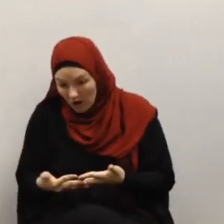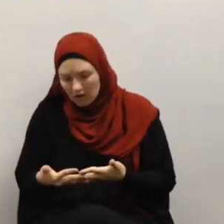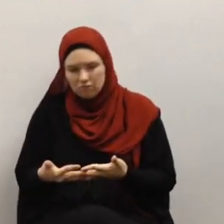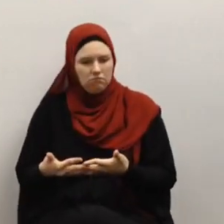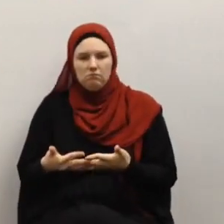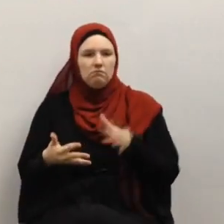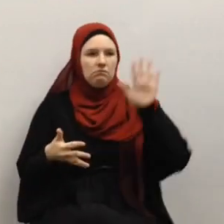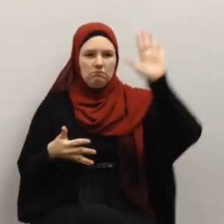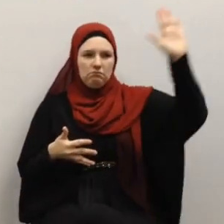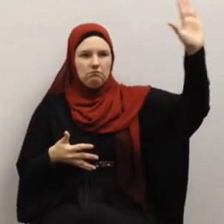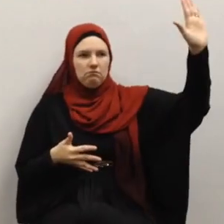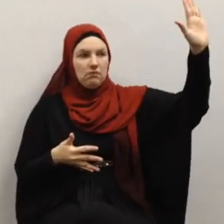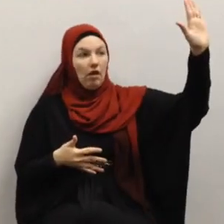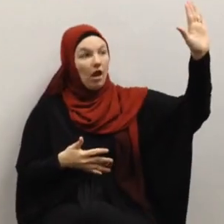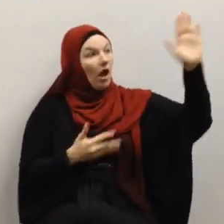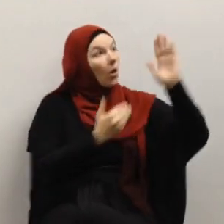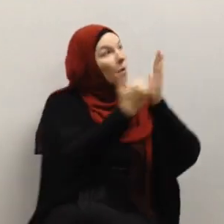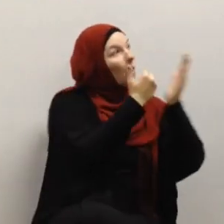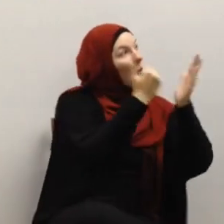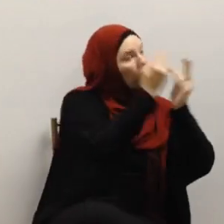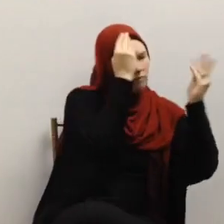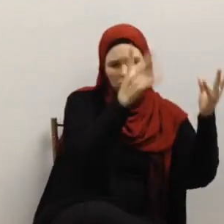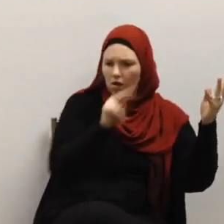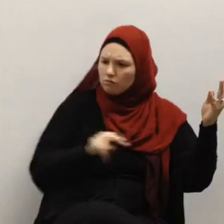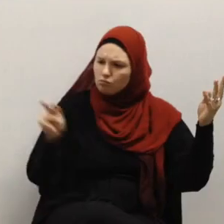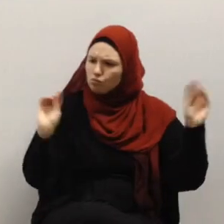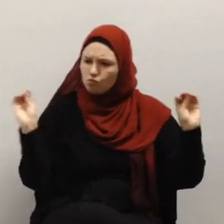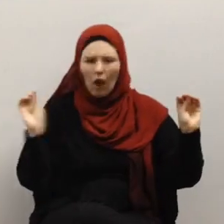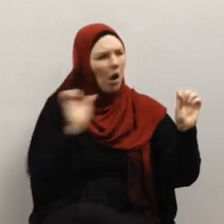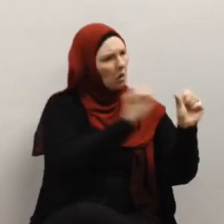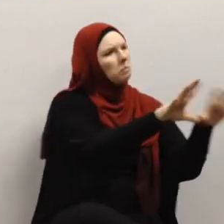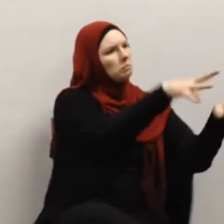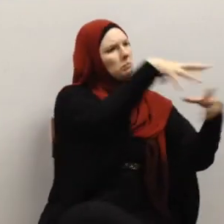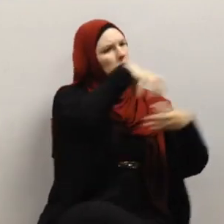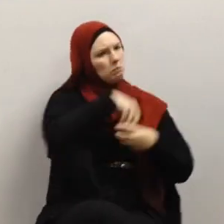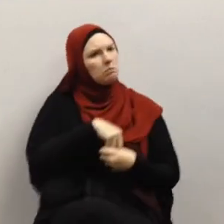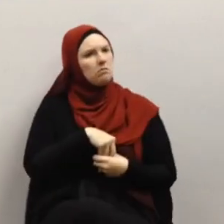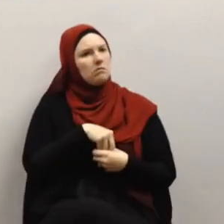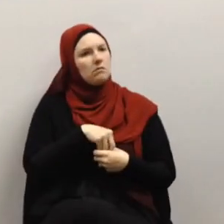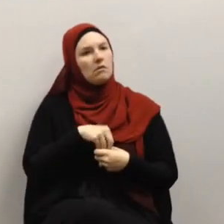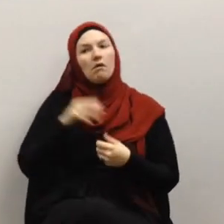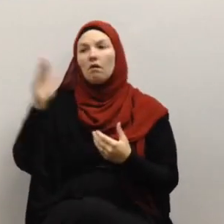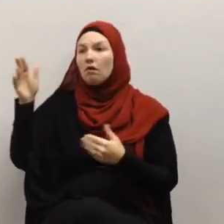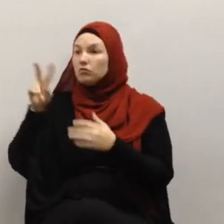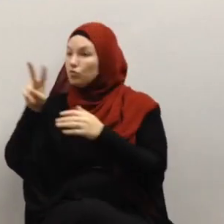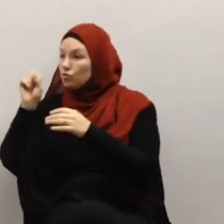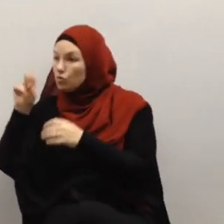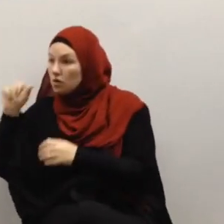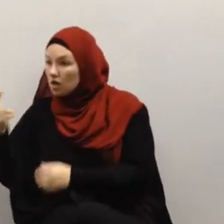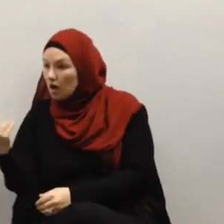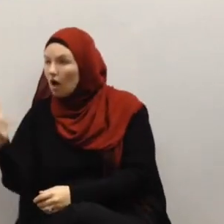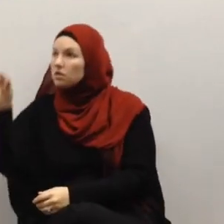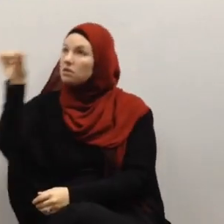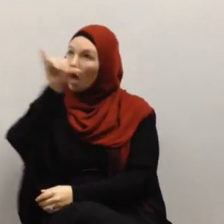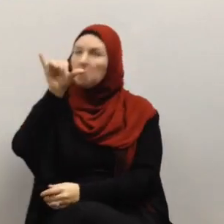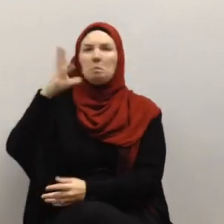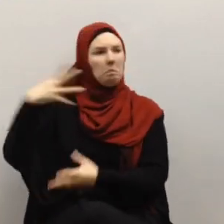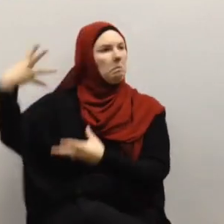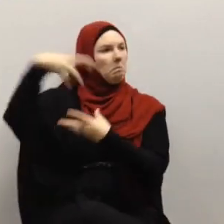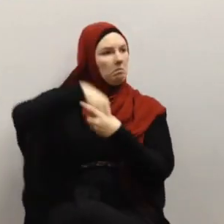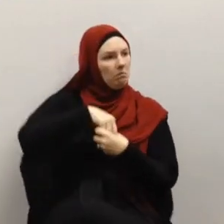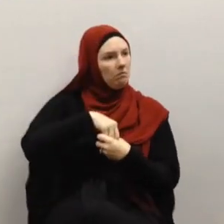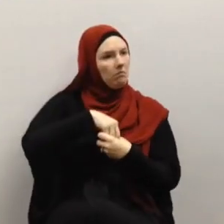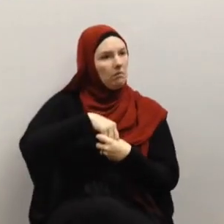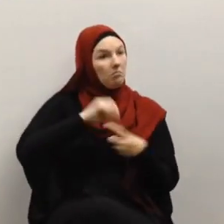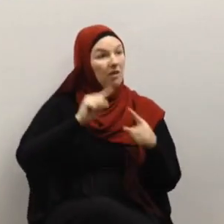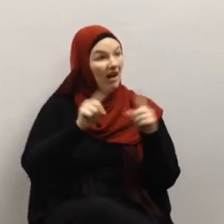are invited to accept it, so long as it reaches the level of being confirmed authoritative knowledge,